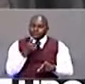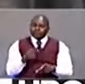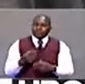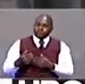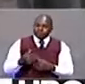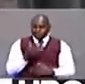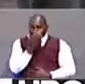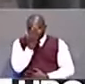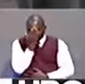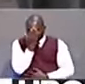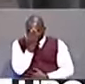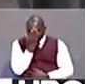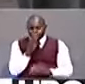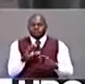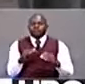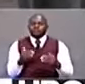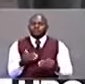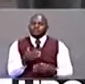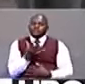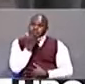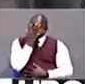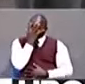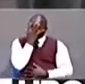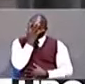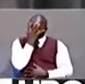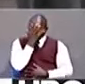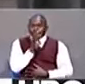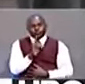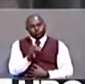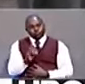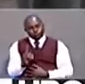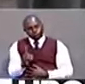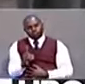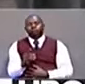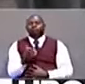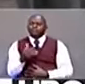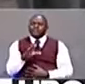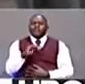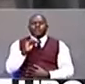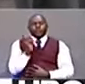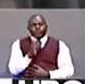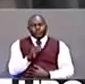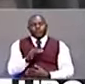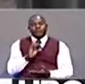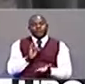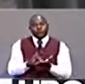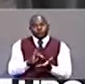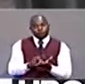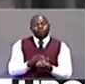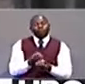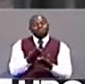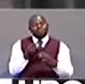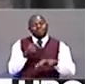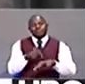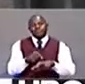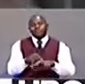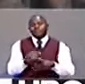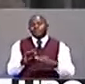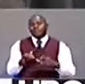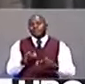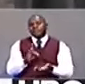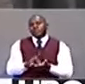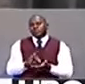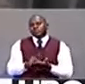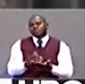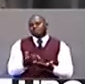very humble, and I think he did not ashamed the prophet. I mean, he was very highly educated, a doctor, and many times we think